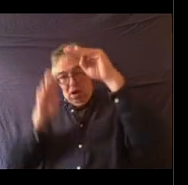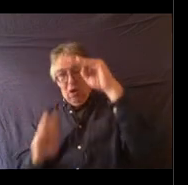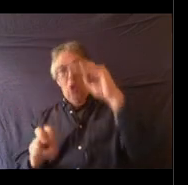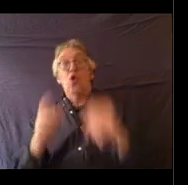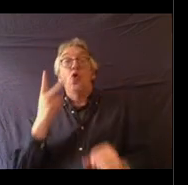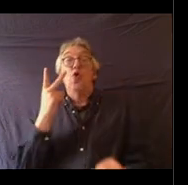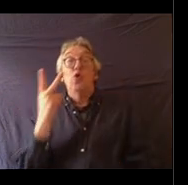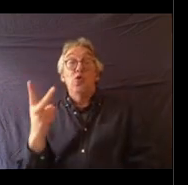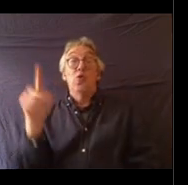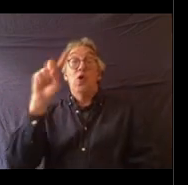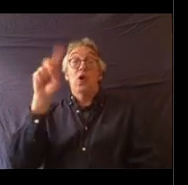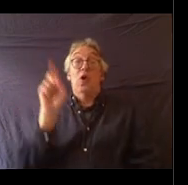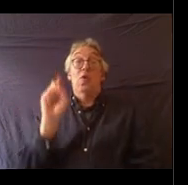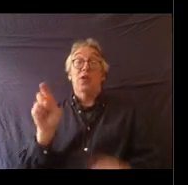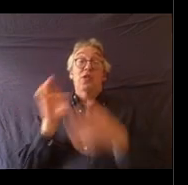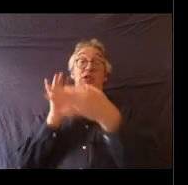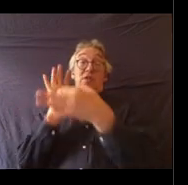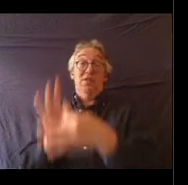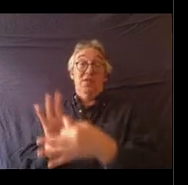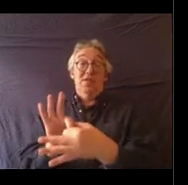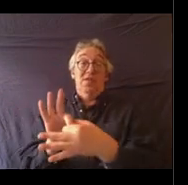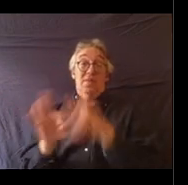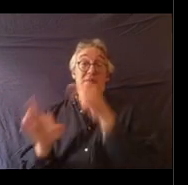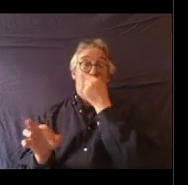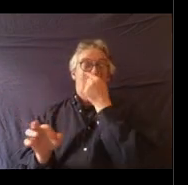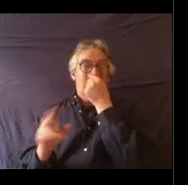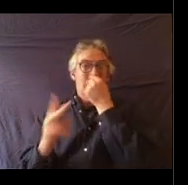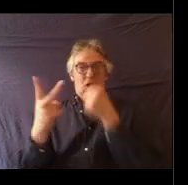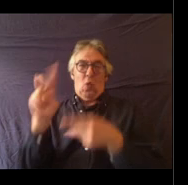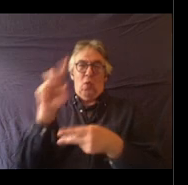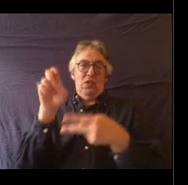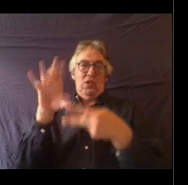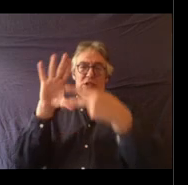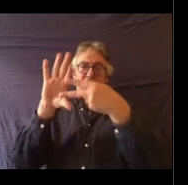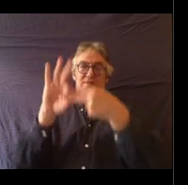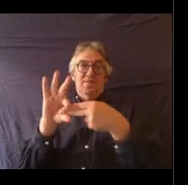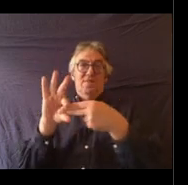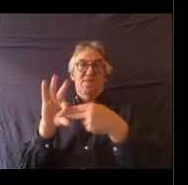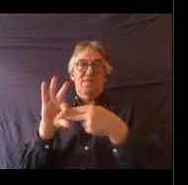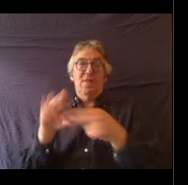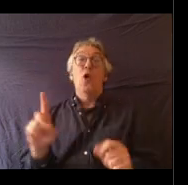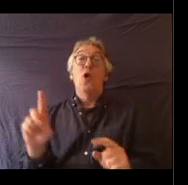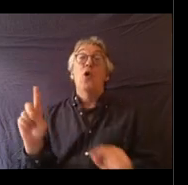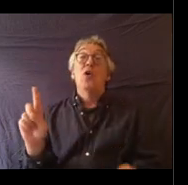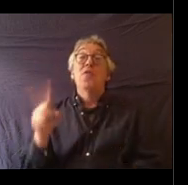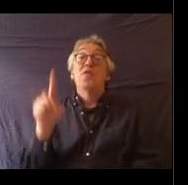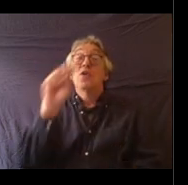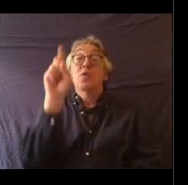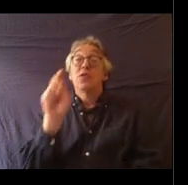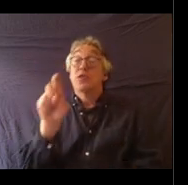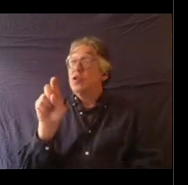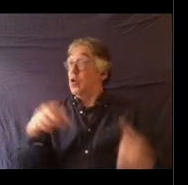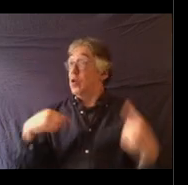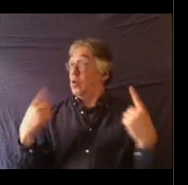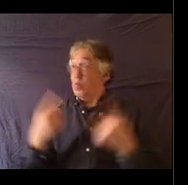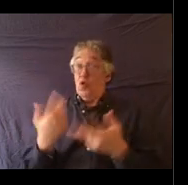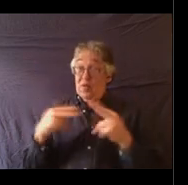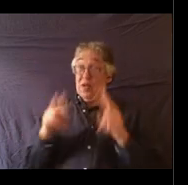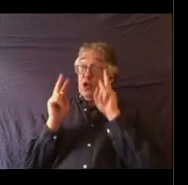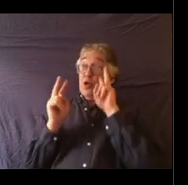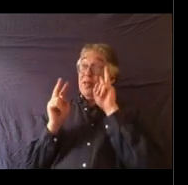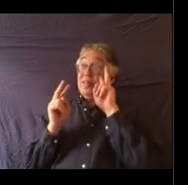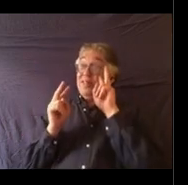transposition. And so they go quite well together. I will start with the first one, which is, do we already see a specific trend